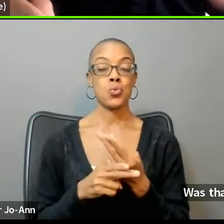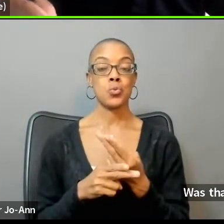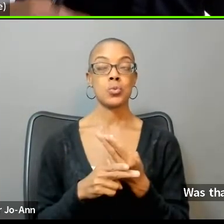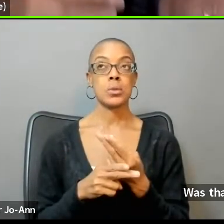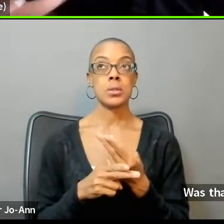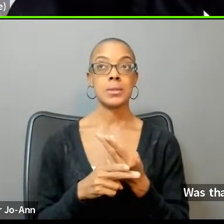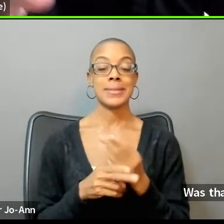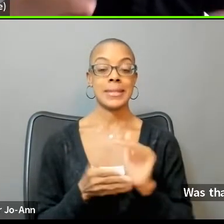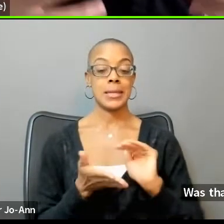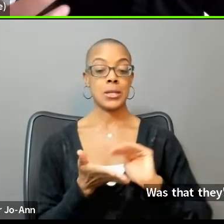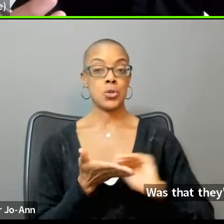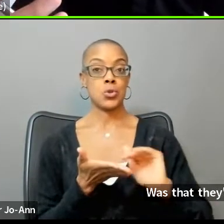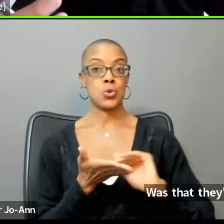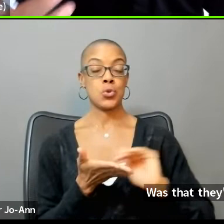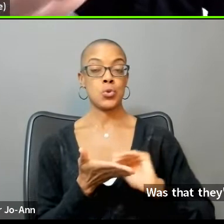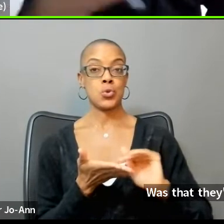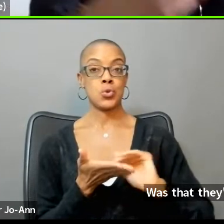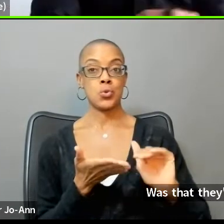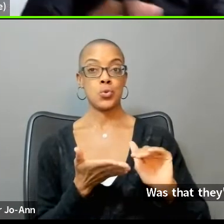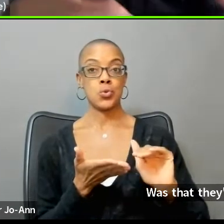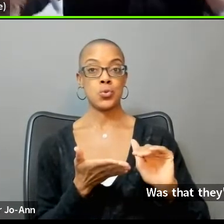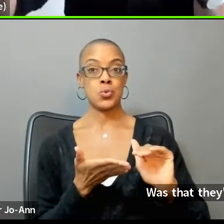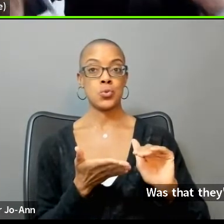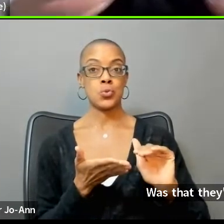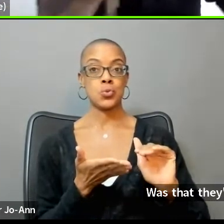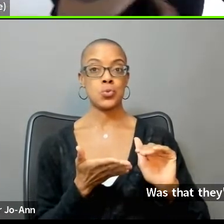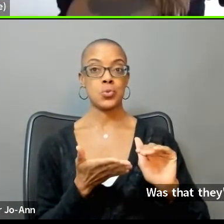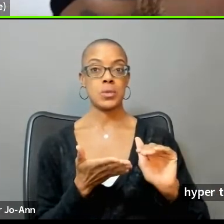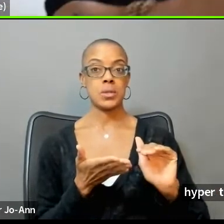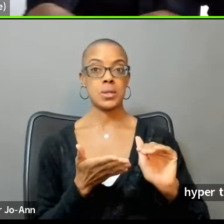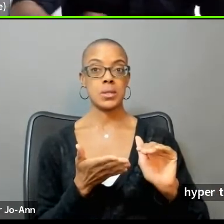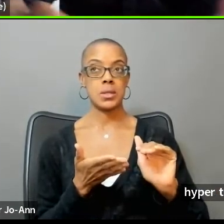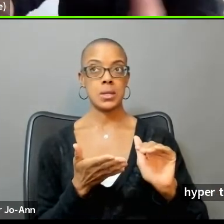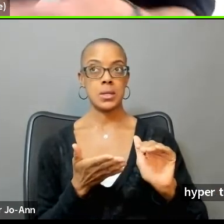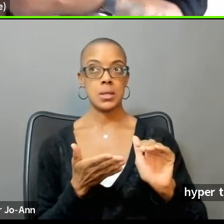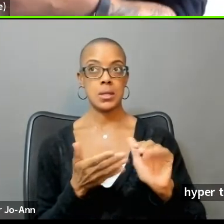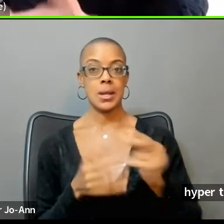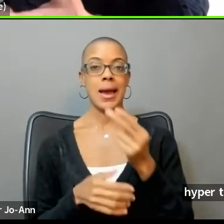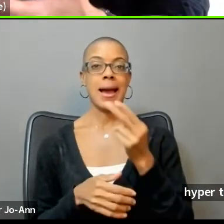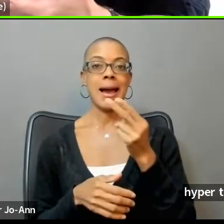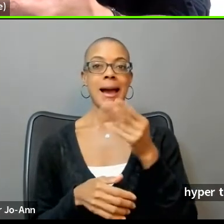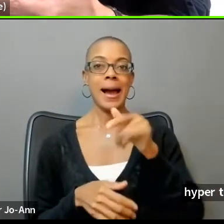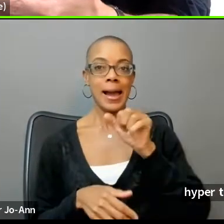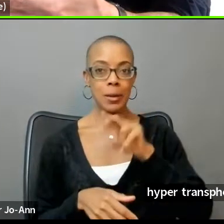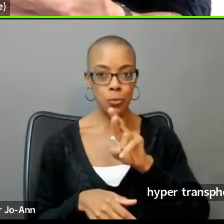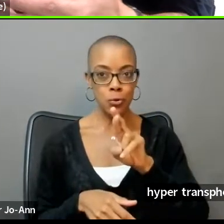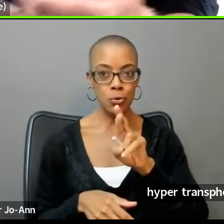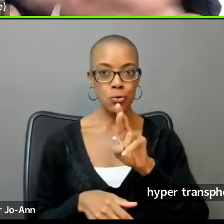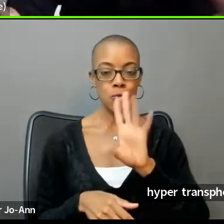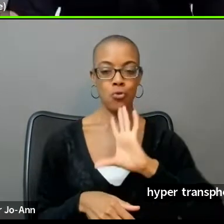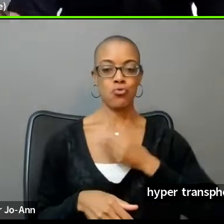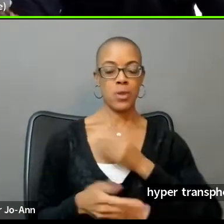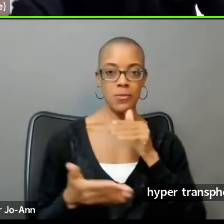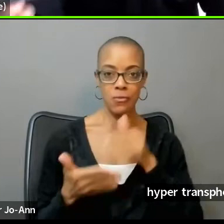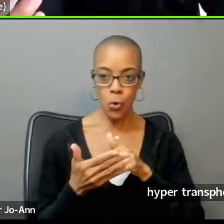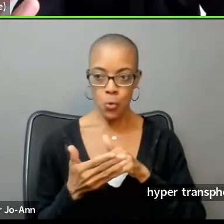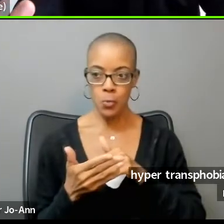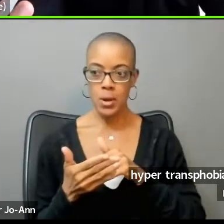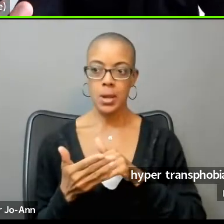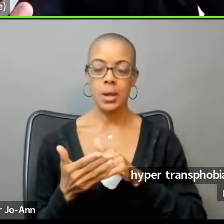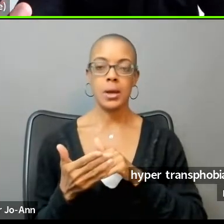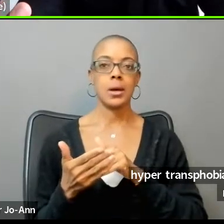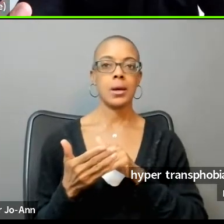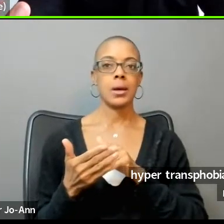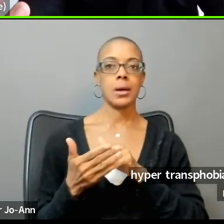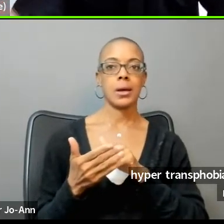hypertransphobia and homophobia to hire more, to give more money to the police officers. Yeah.